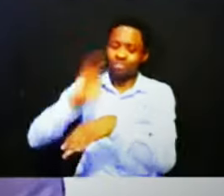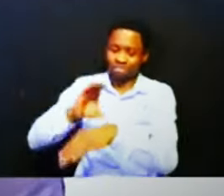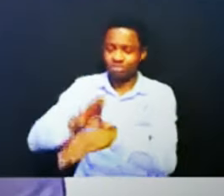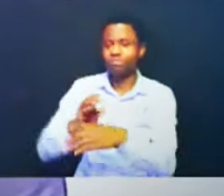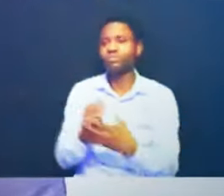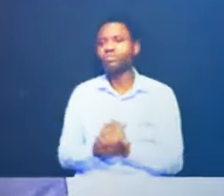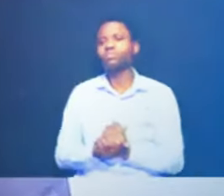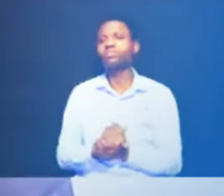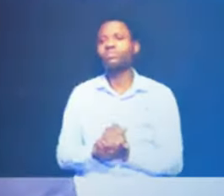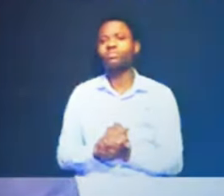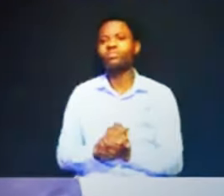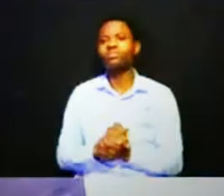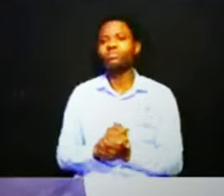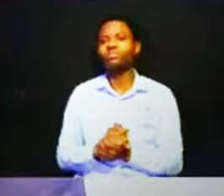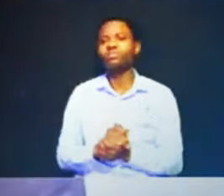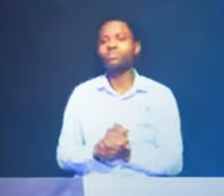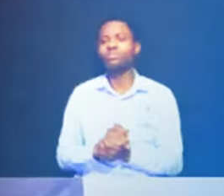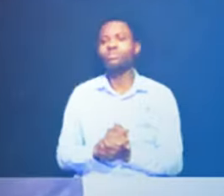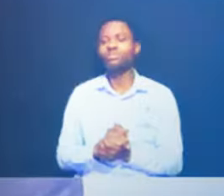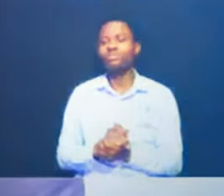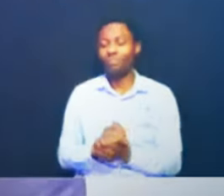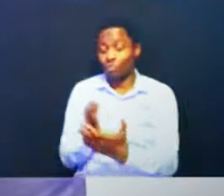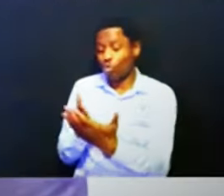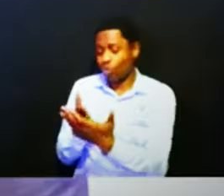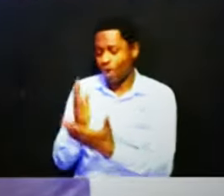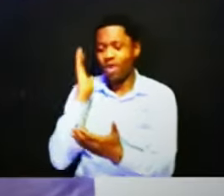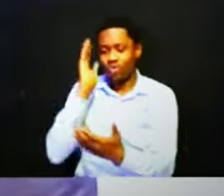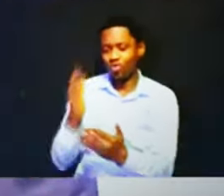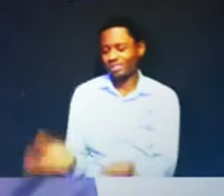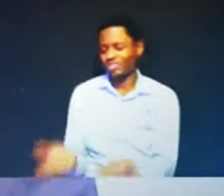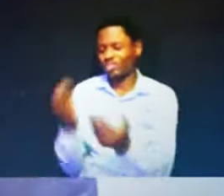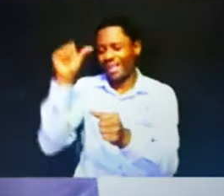Righteousness will exalt everything.